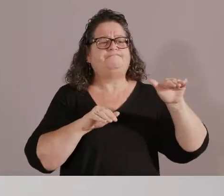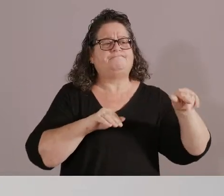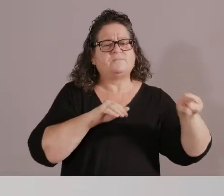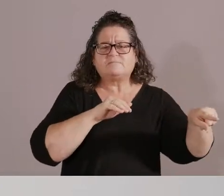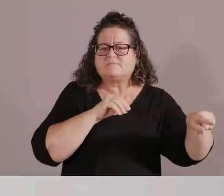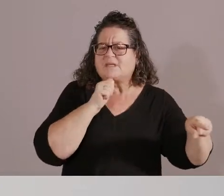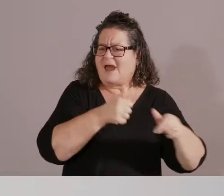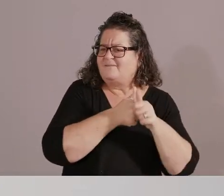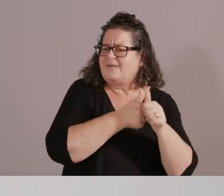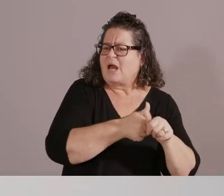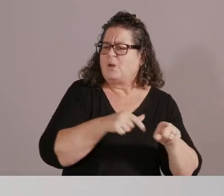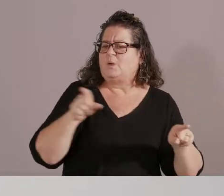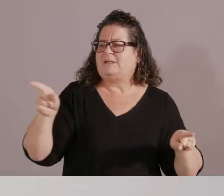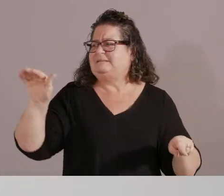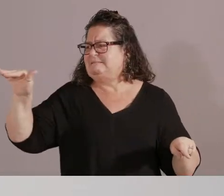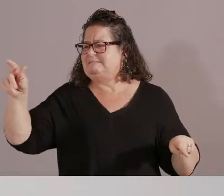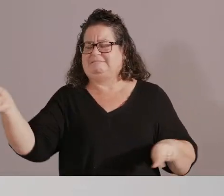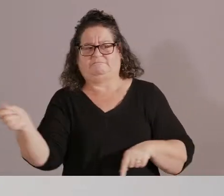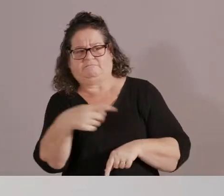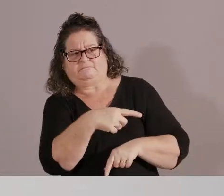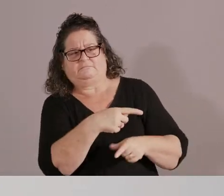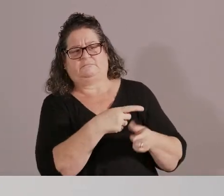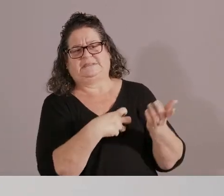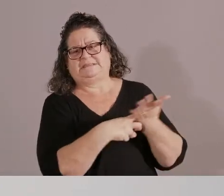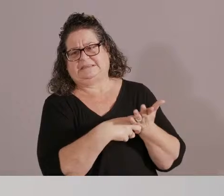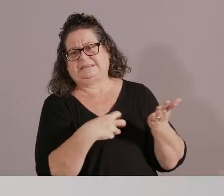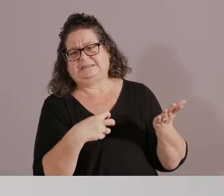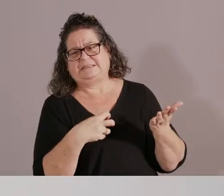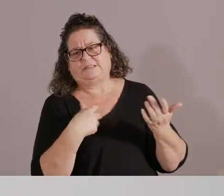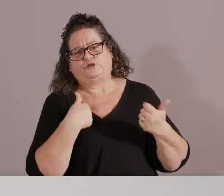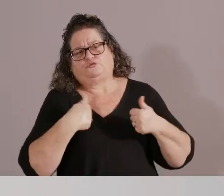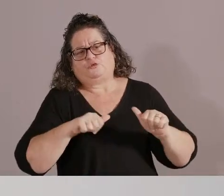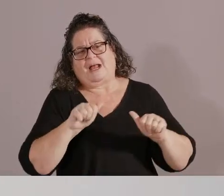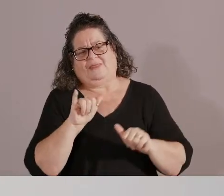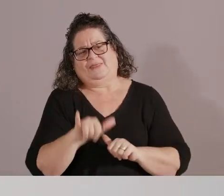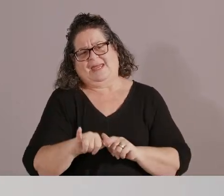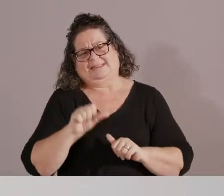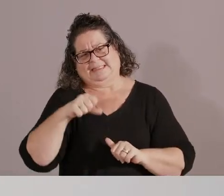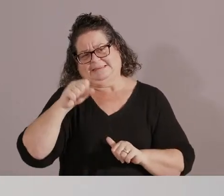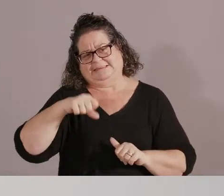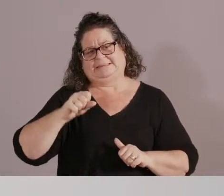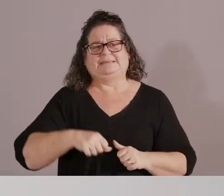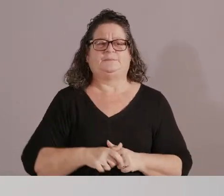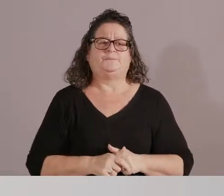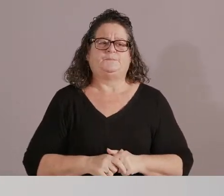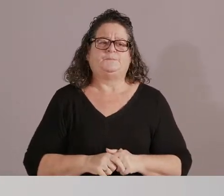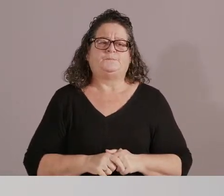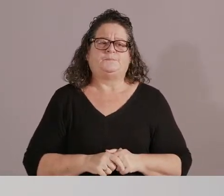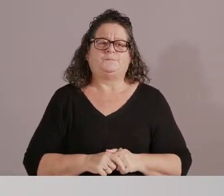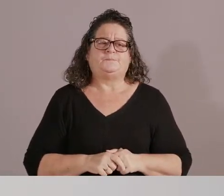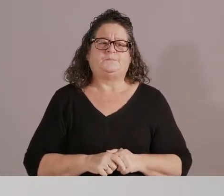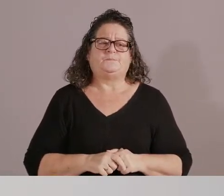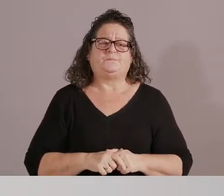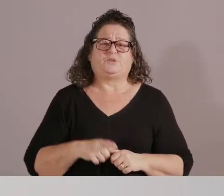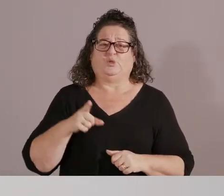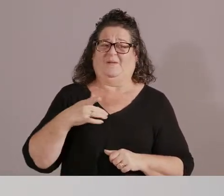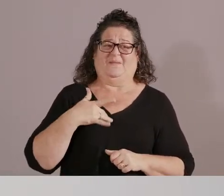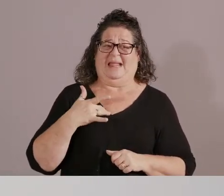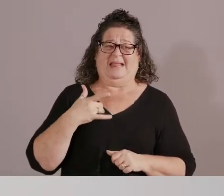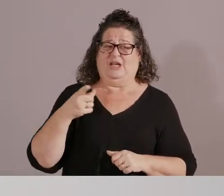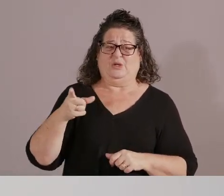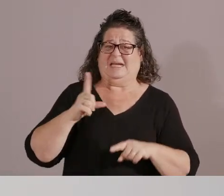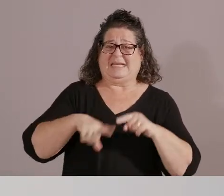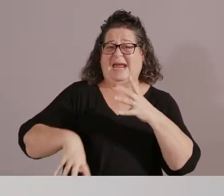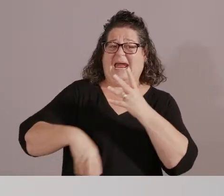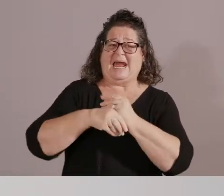But you don't see anything additional? You know, we keep beating to death the statewide mask mandate. You know,